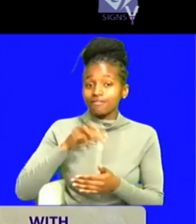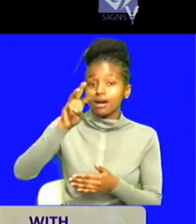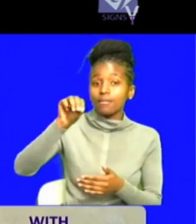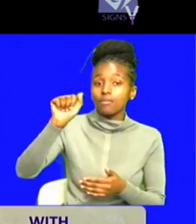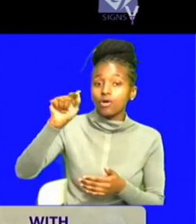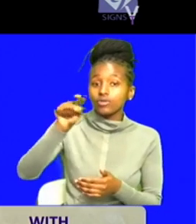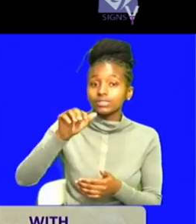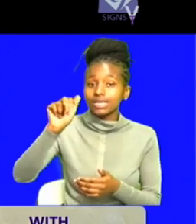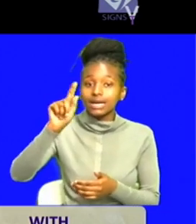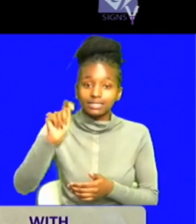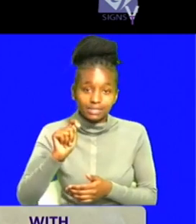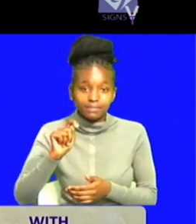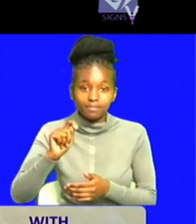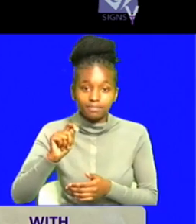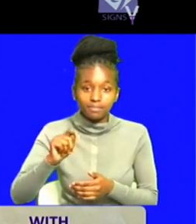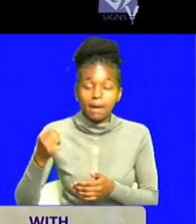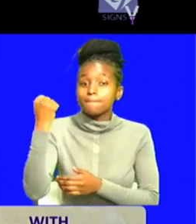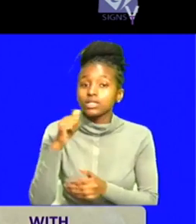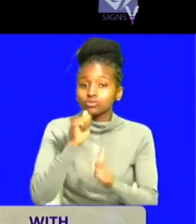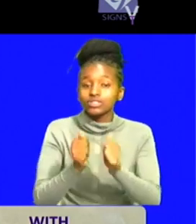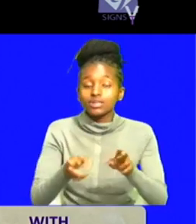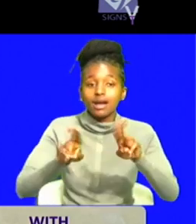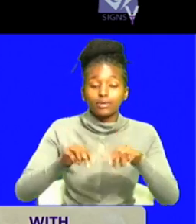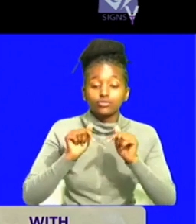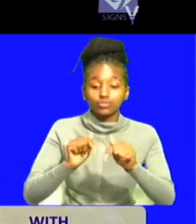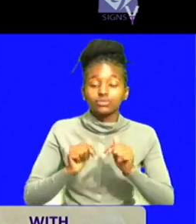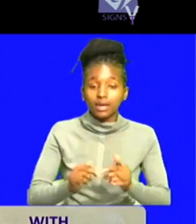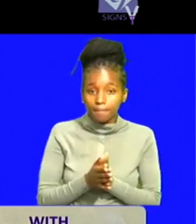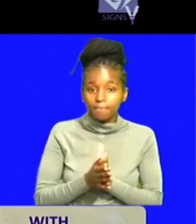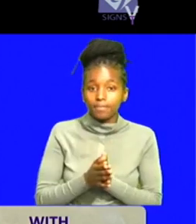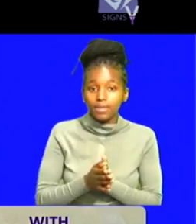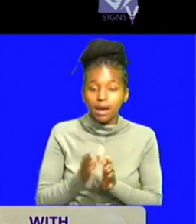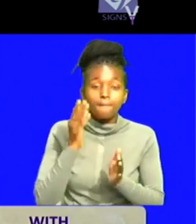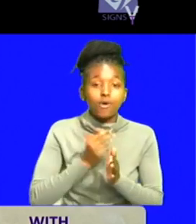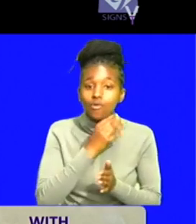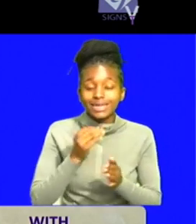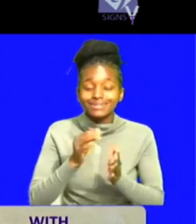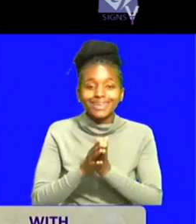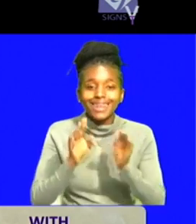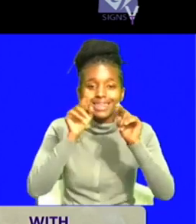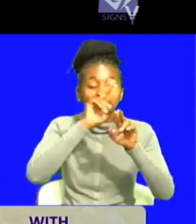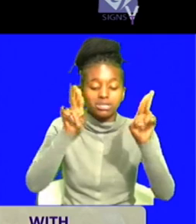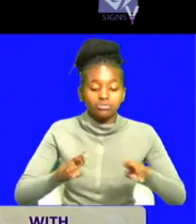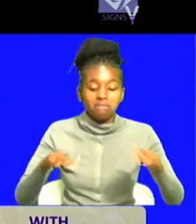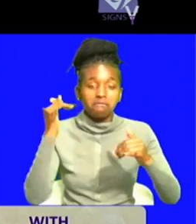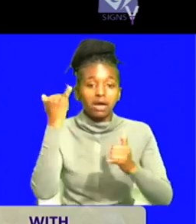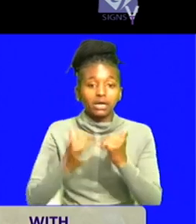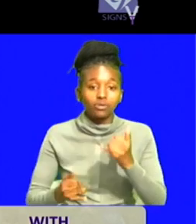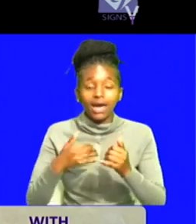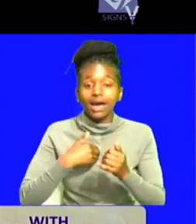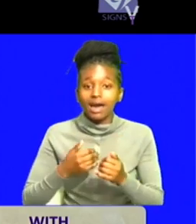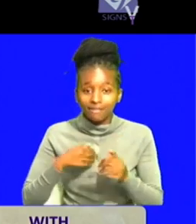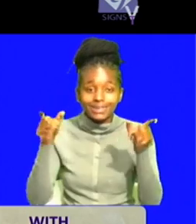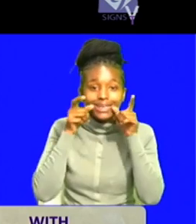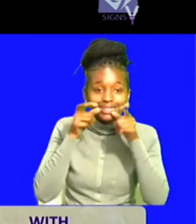final is taking place today at the Moi International Stadium hapa Kasarani, and Tusker playing against Kakamega Homeboyz.